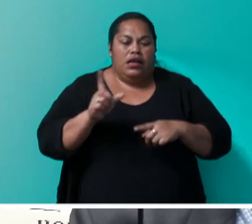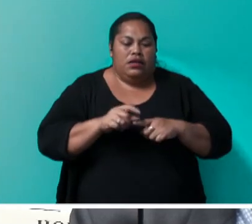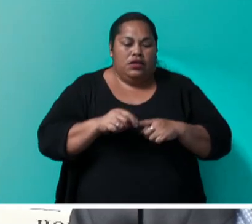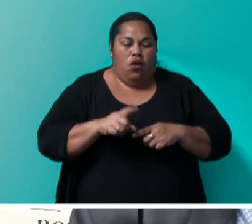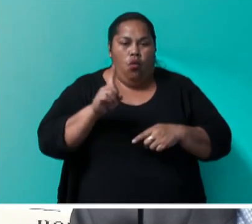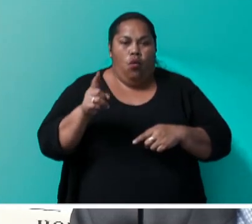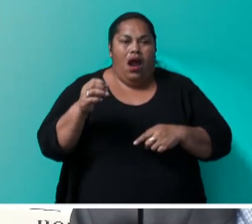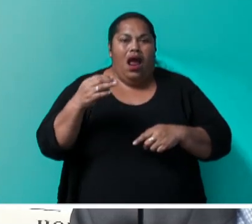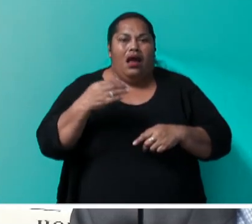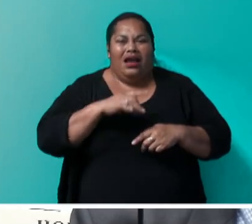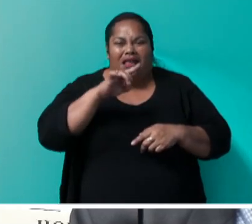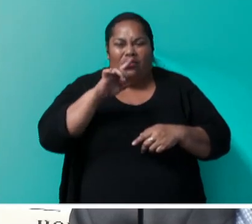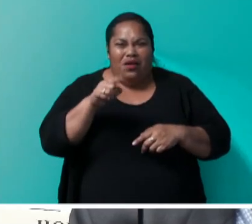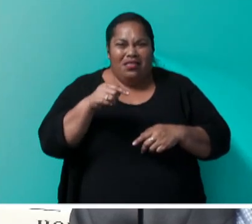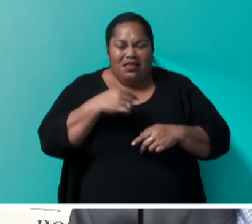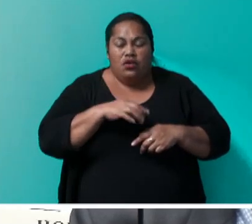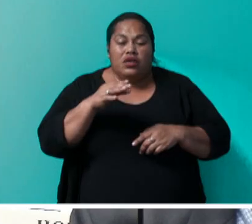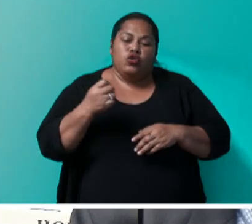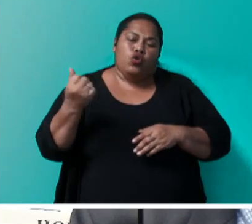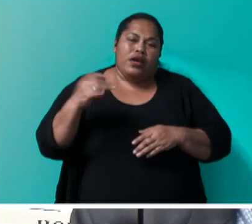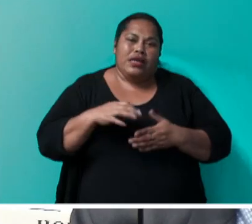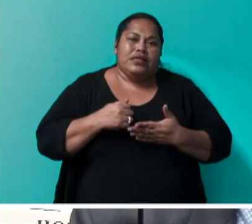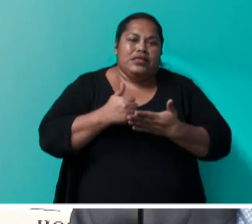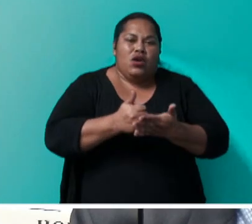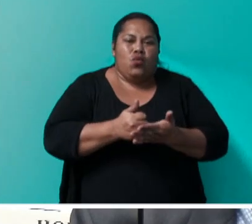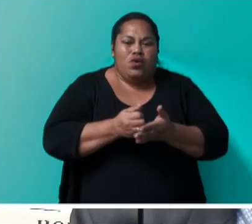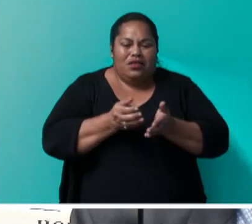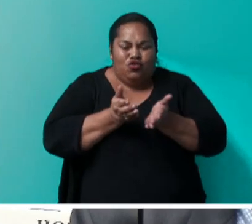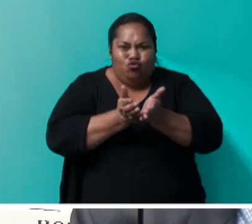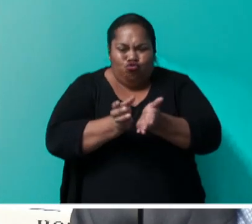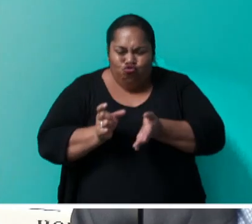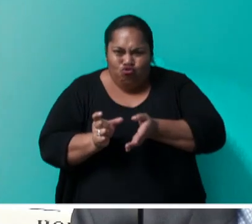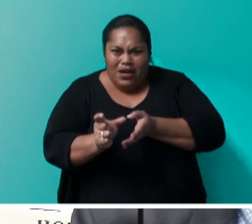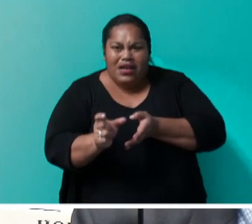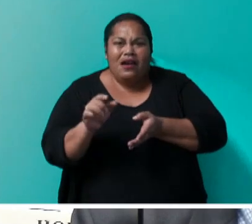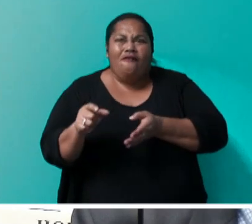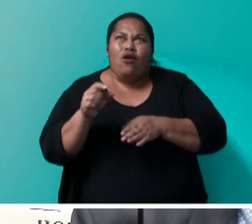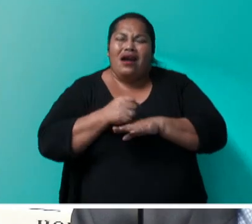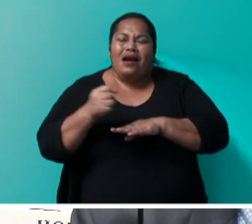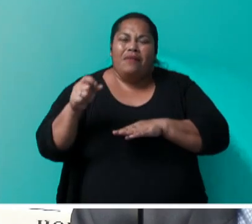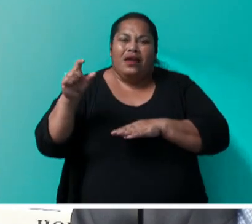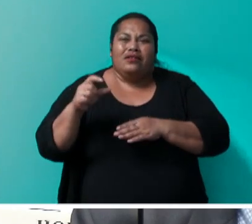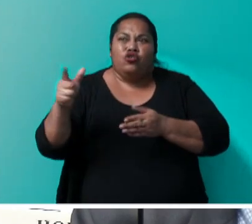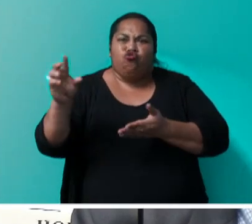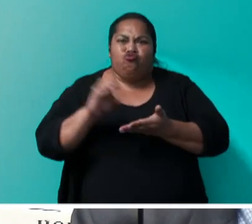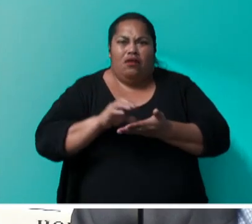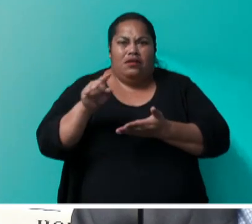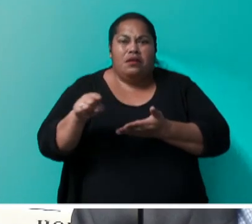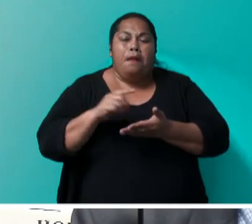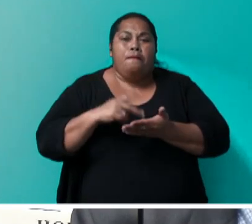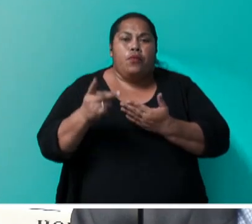1,351 growers, Mr. Speaker, has been assisted with culverts under a 100% government grant program to improve farm